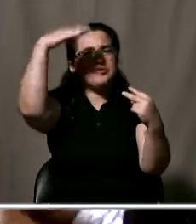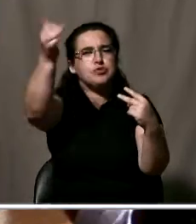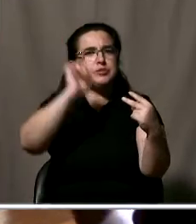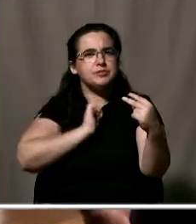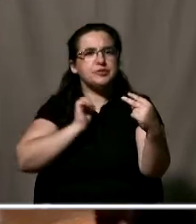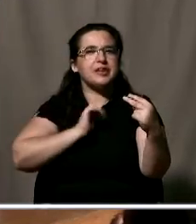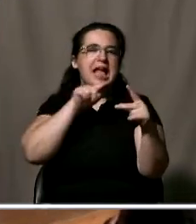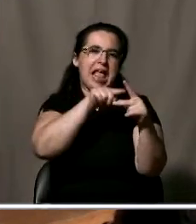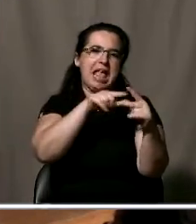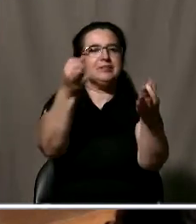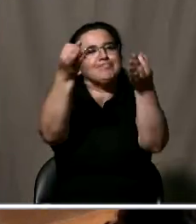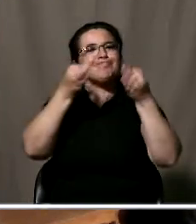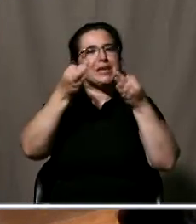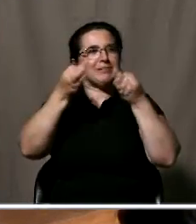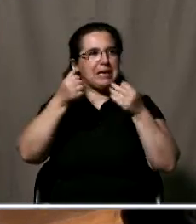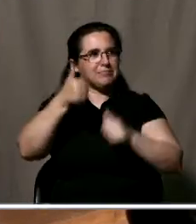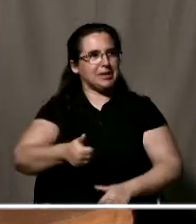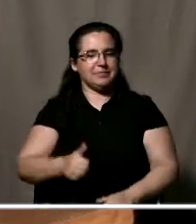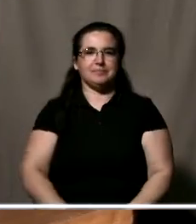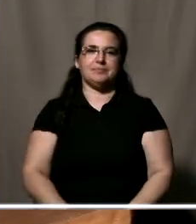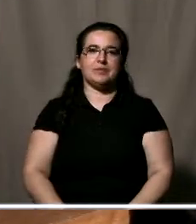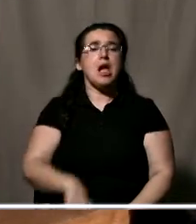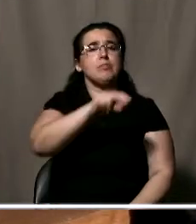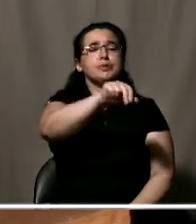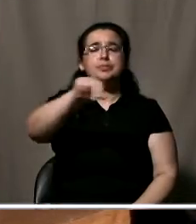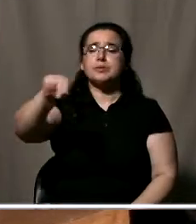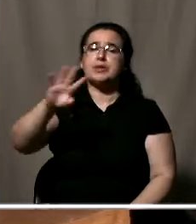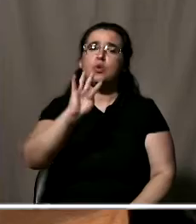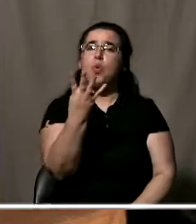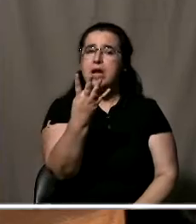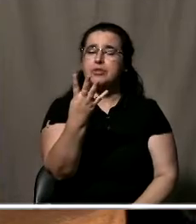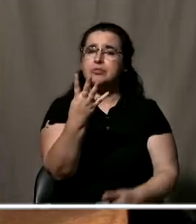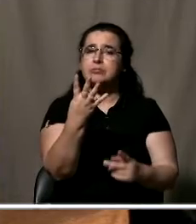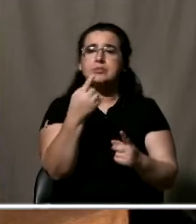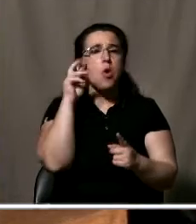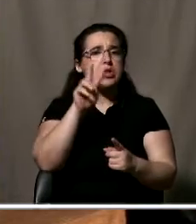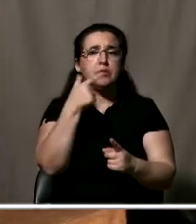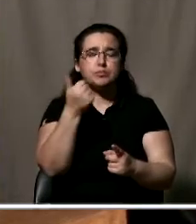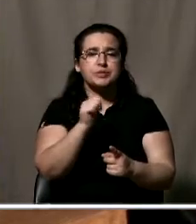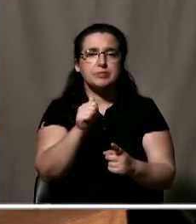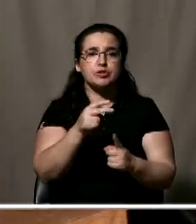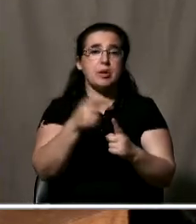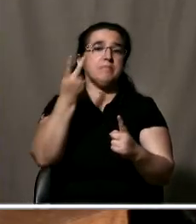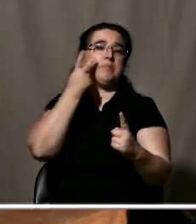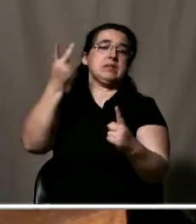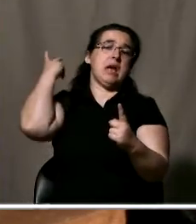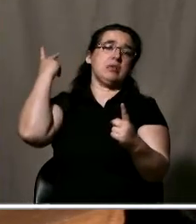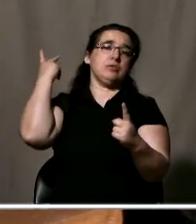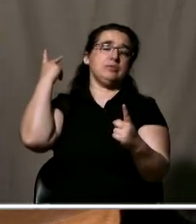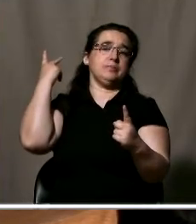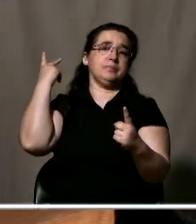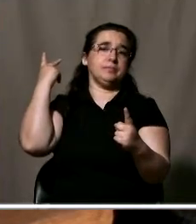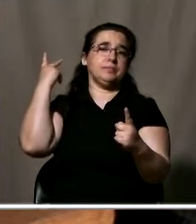futuro. Four places not to look. Quatro locais para onde não podemos olhar. You don't look at your past. Não olhem para o passado. And make forward progress. Para